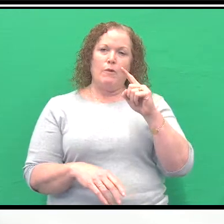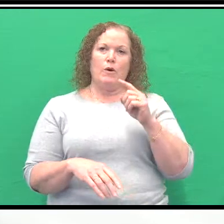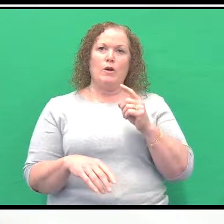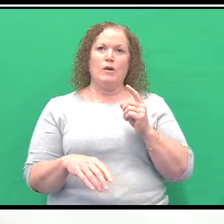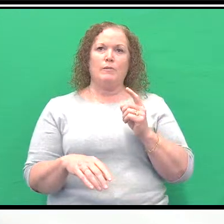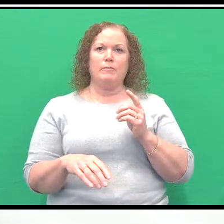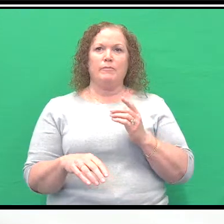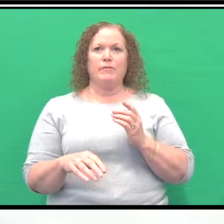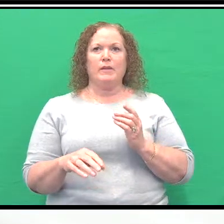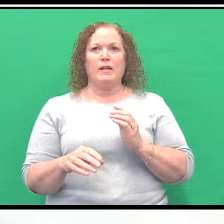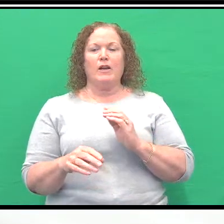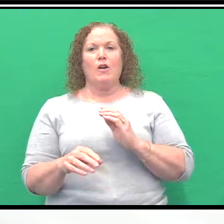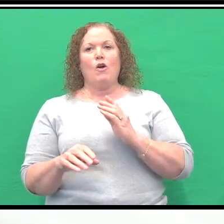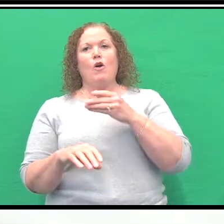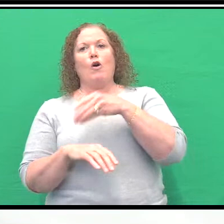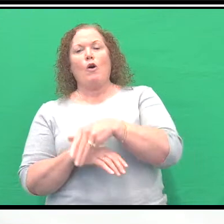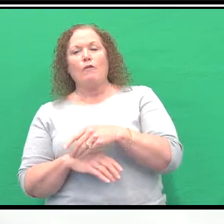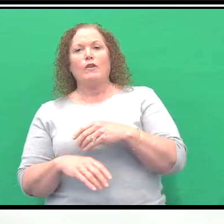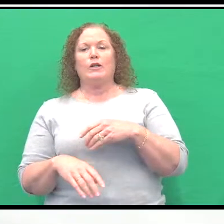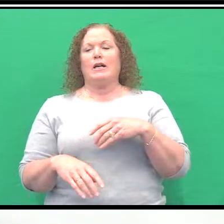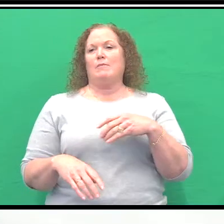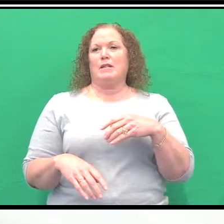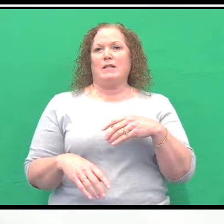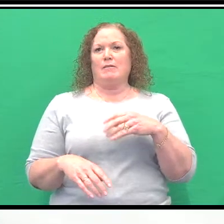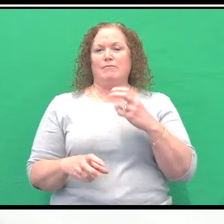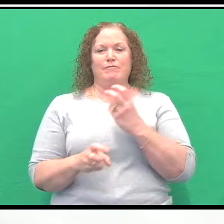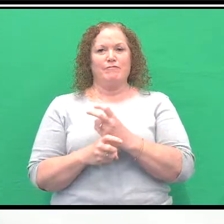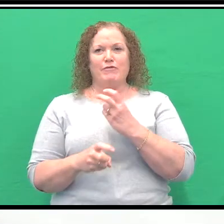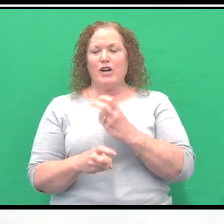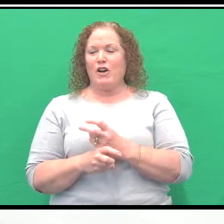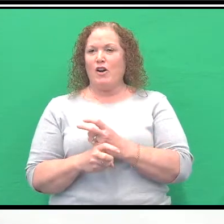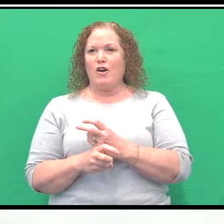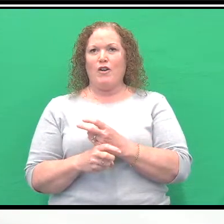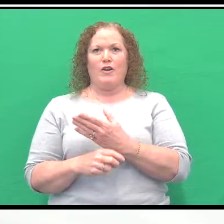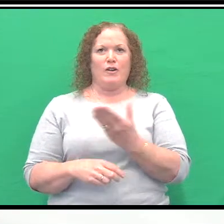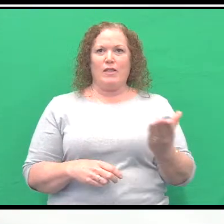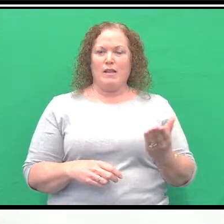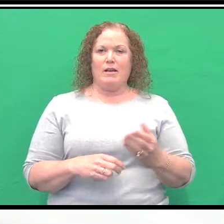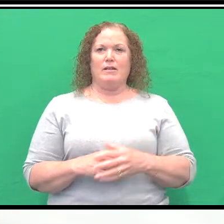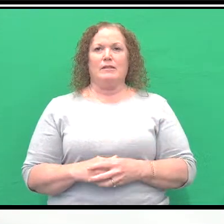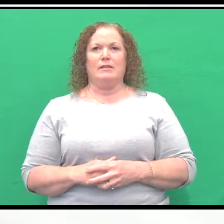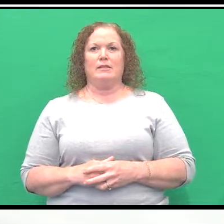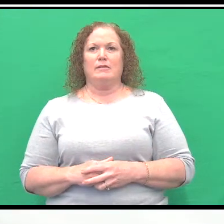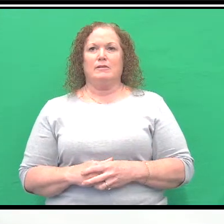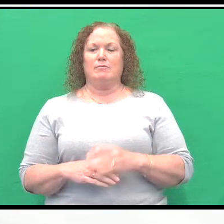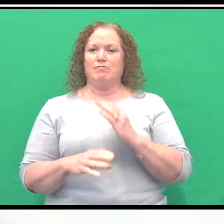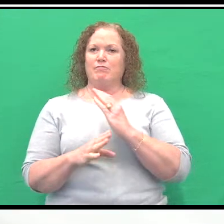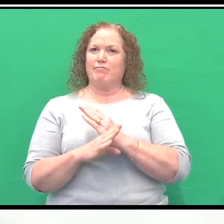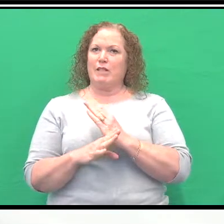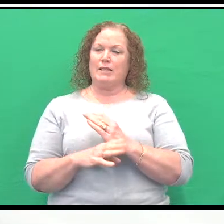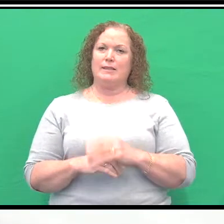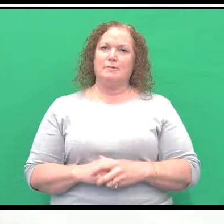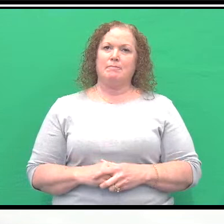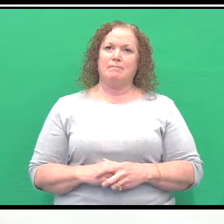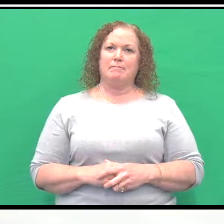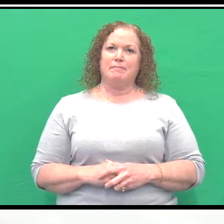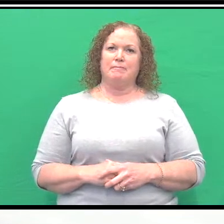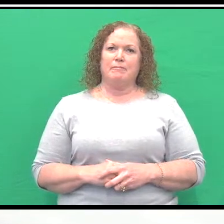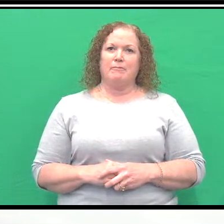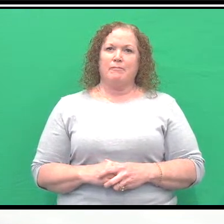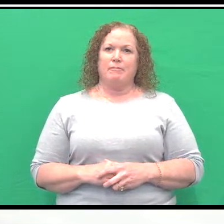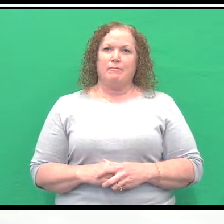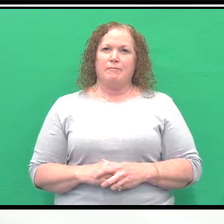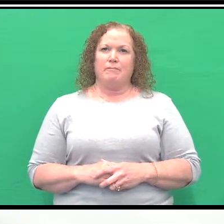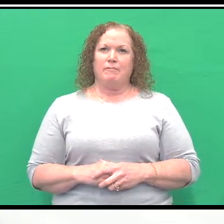and also to celebrate students who have overcome some significant obstacles. In addition to that being such a great